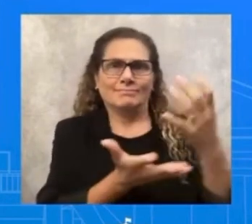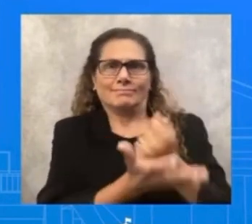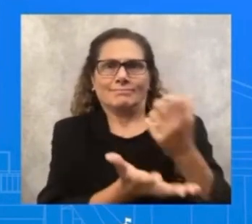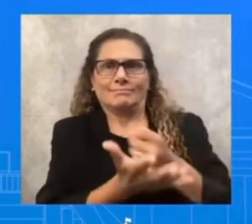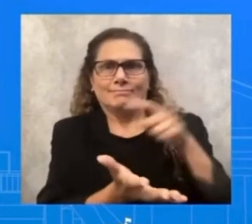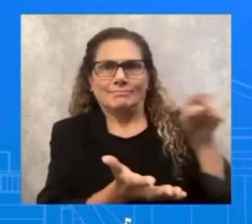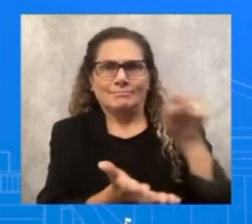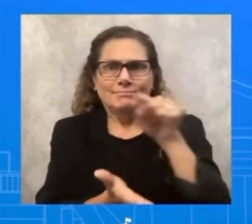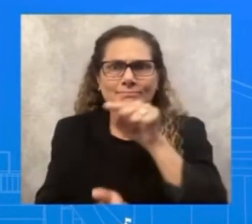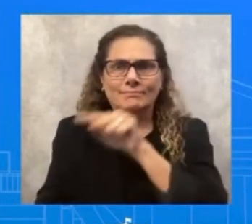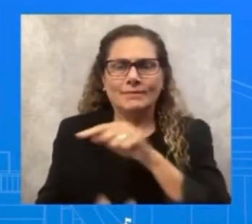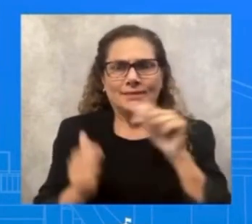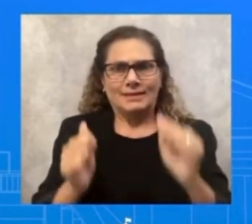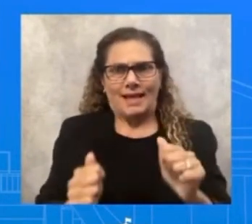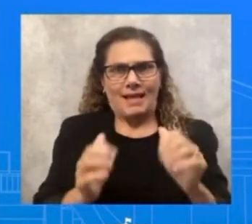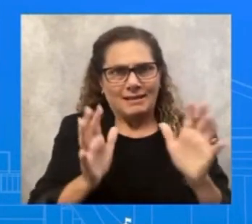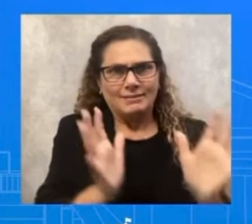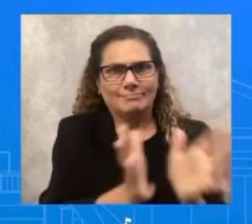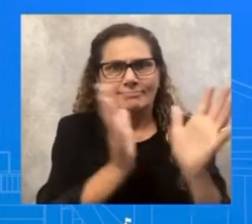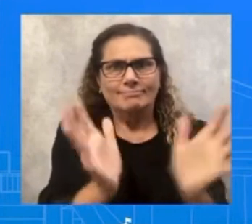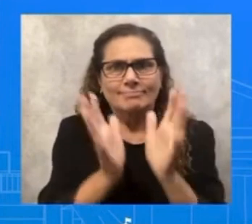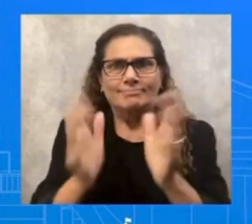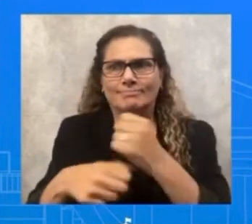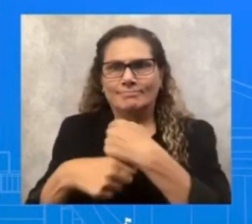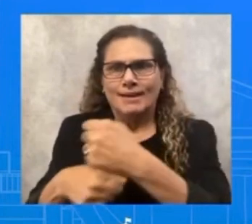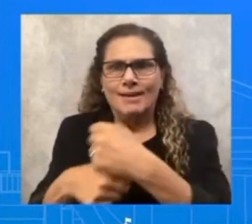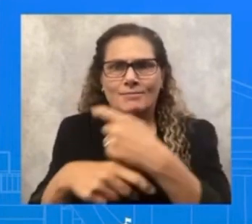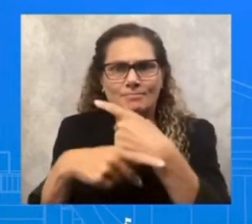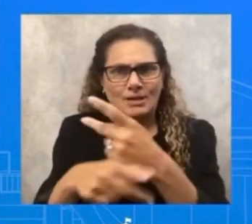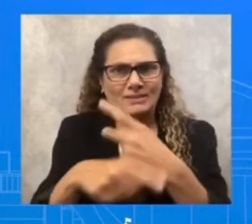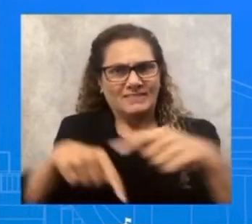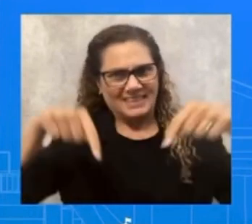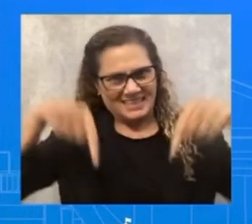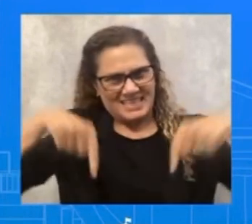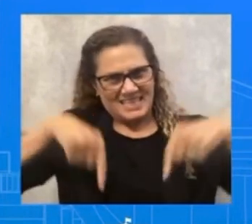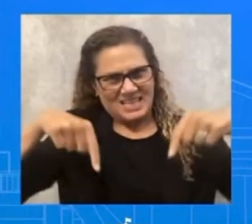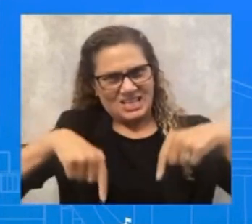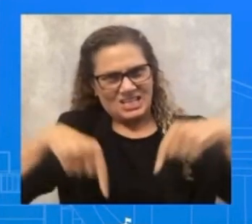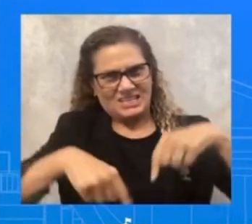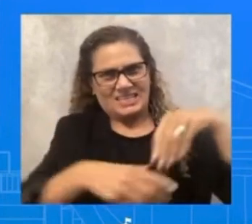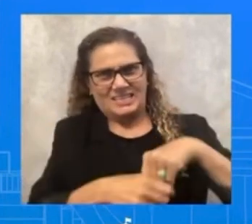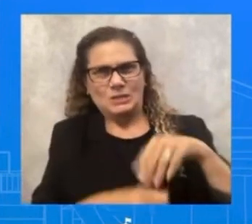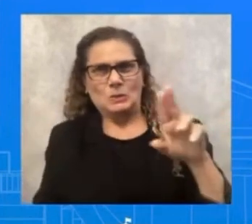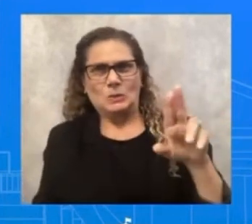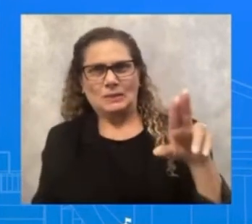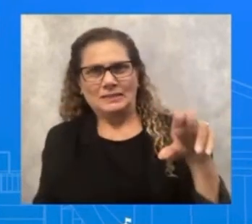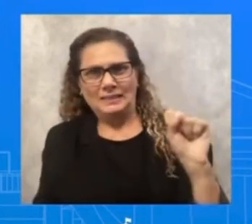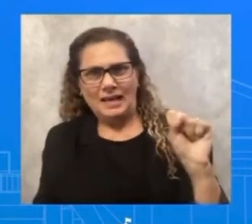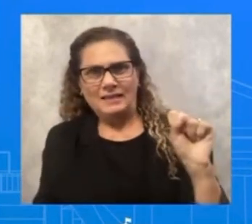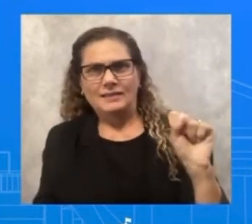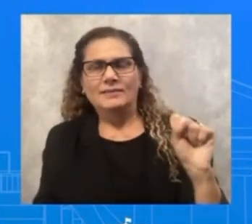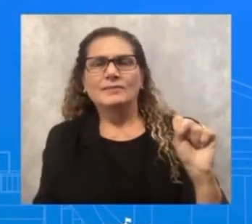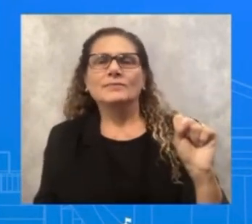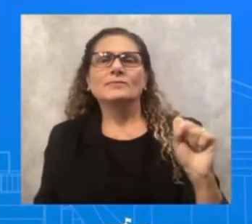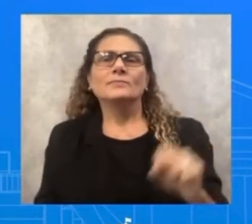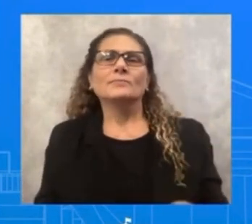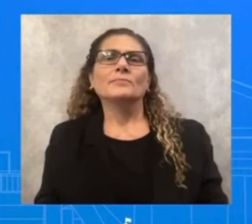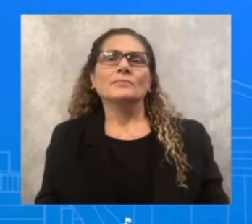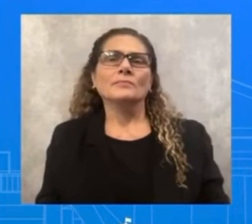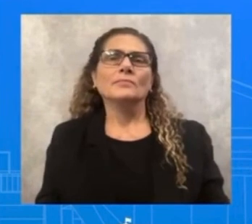those products here in America. But I was with the president in Columbia, South Carolina, I guess